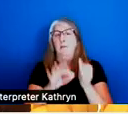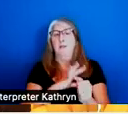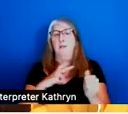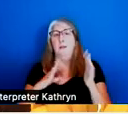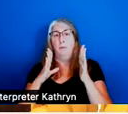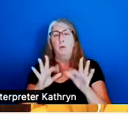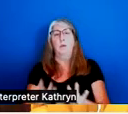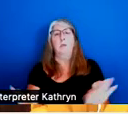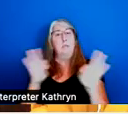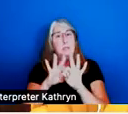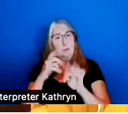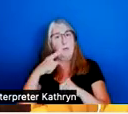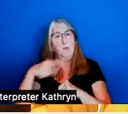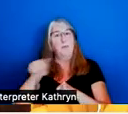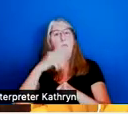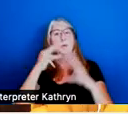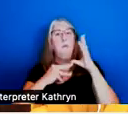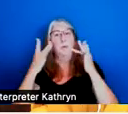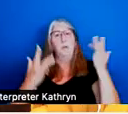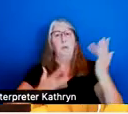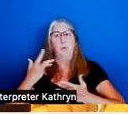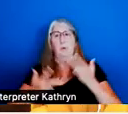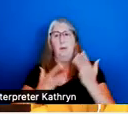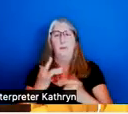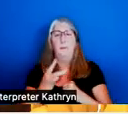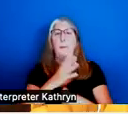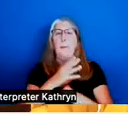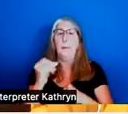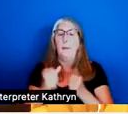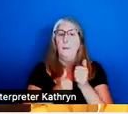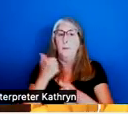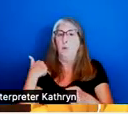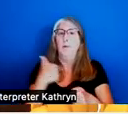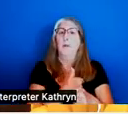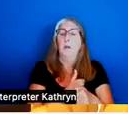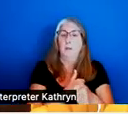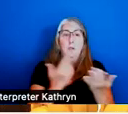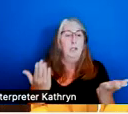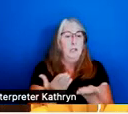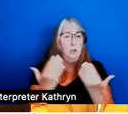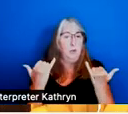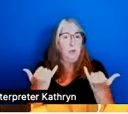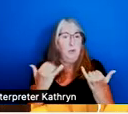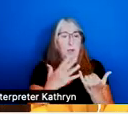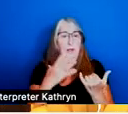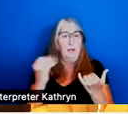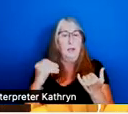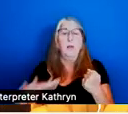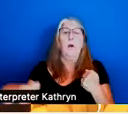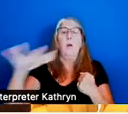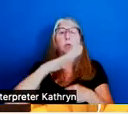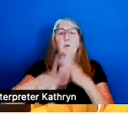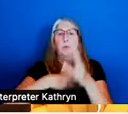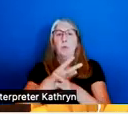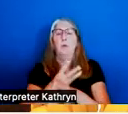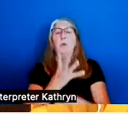is essential for them to experience joy. And most of us who are here today and elsewhere in the world are in